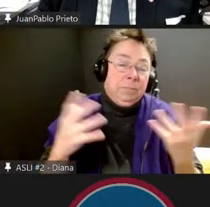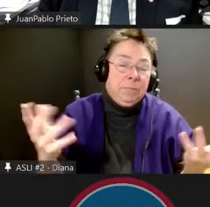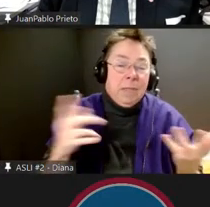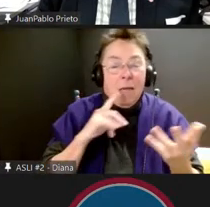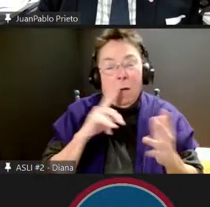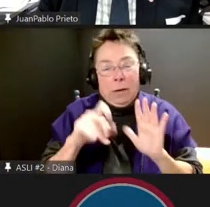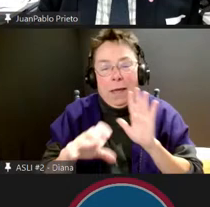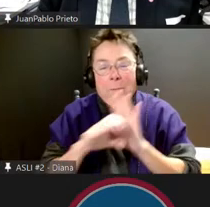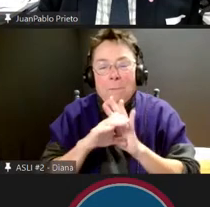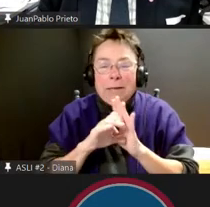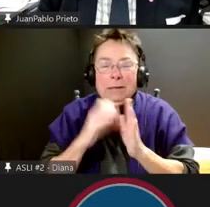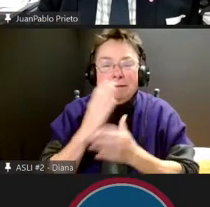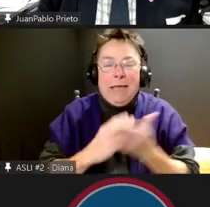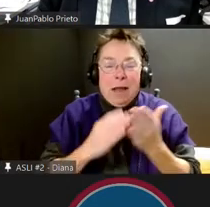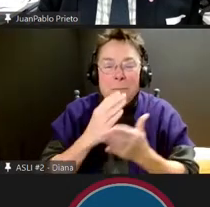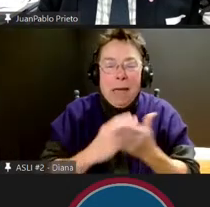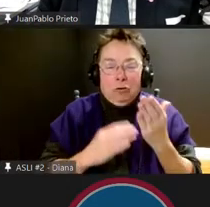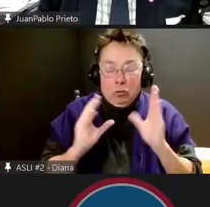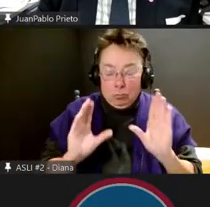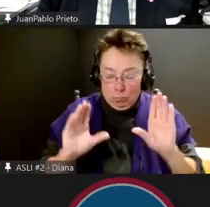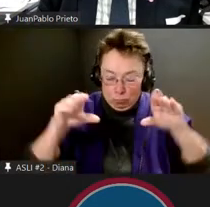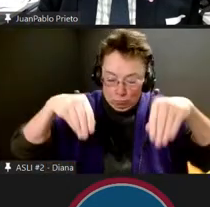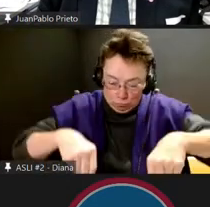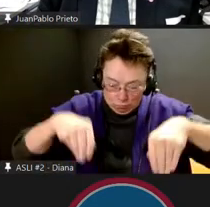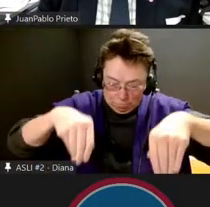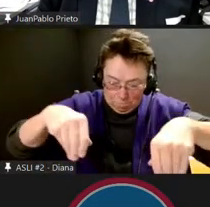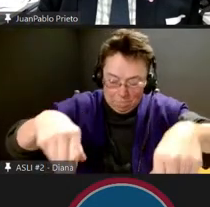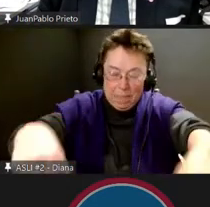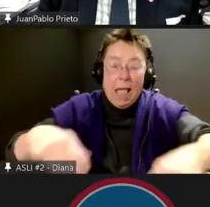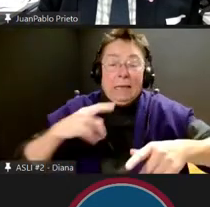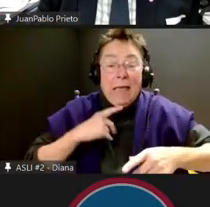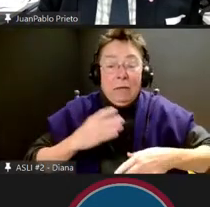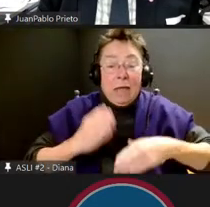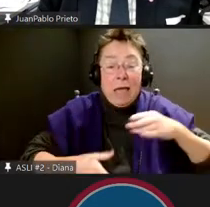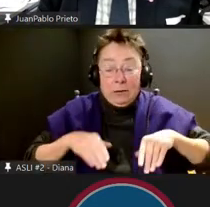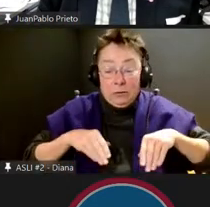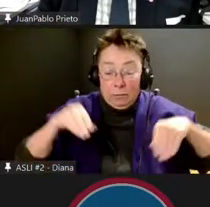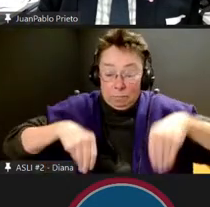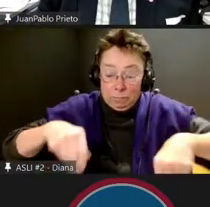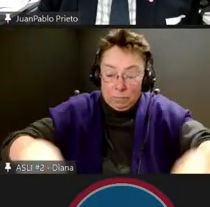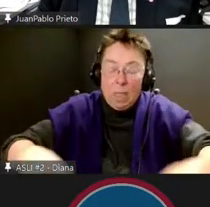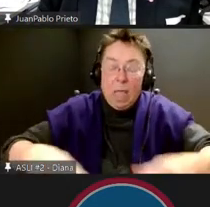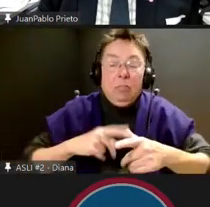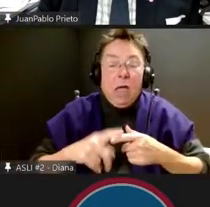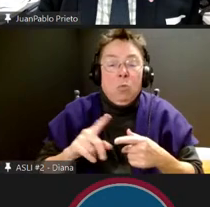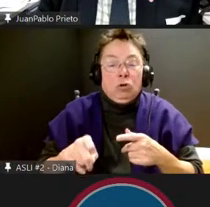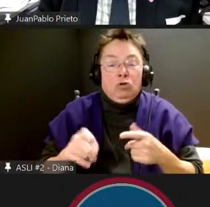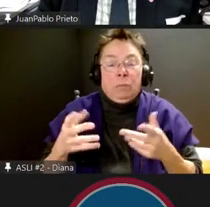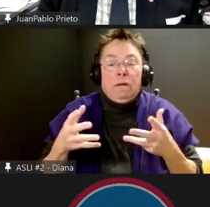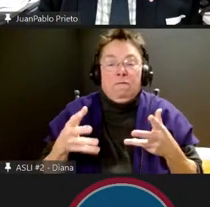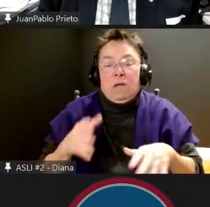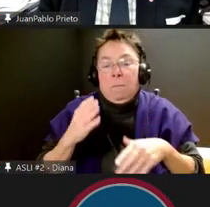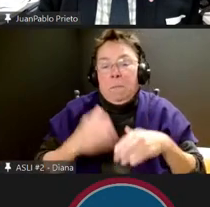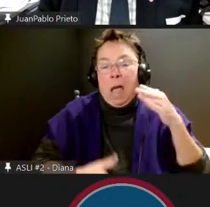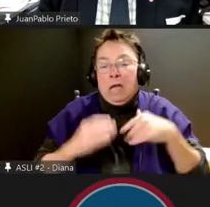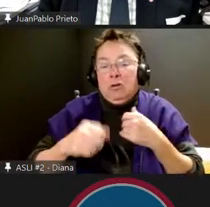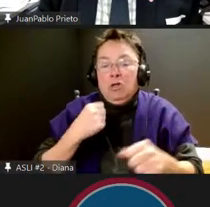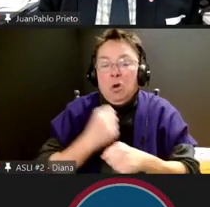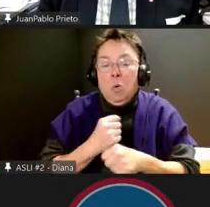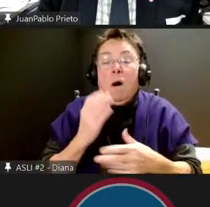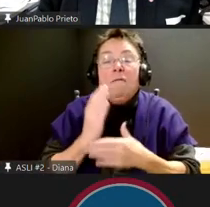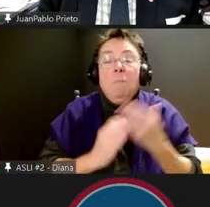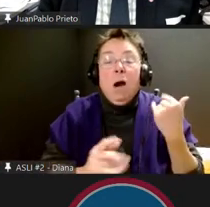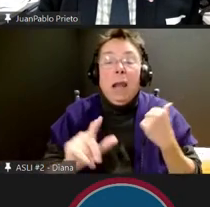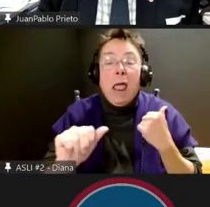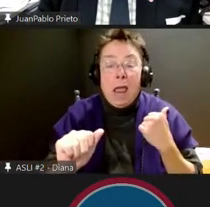of the segmental erection. So we are coming to conclusion of the segments. Actually, towards the end of this year, we'll be finishing up all the phase A work